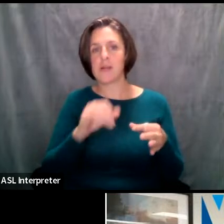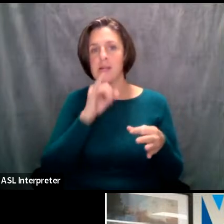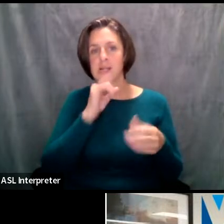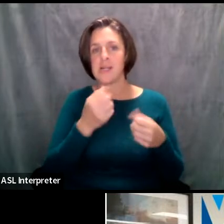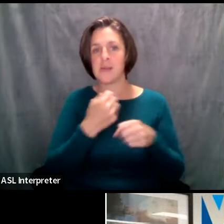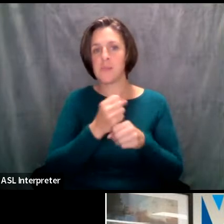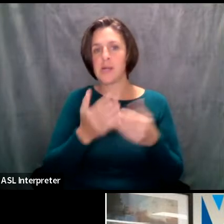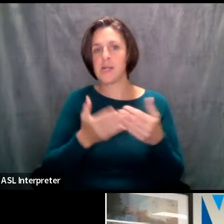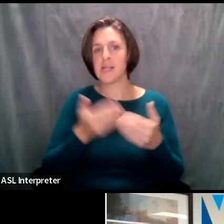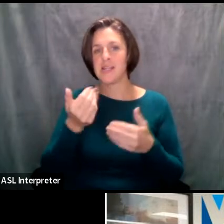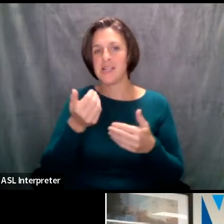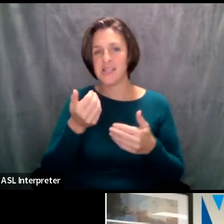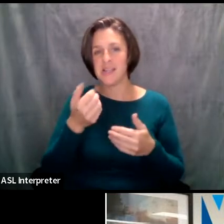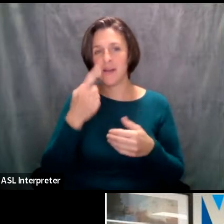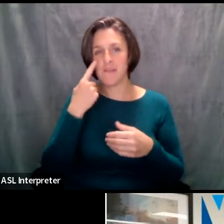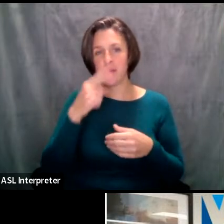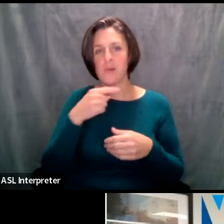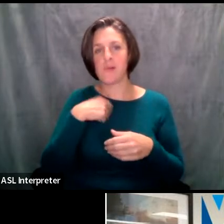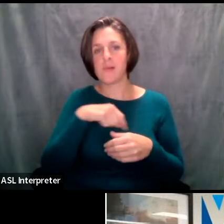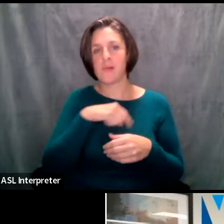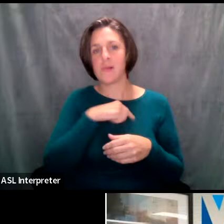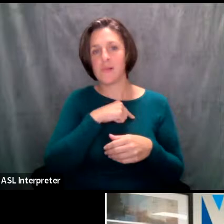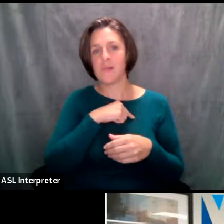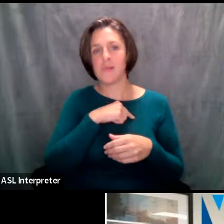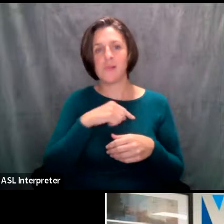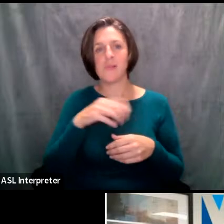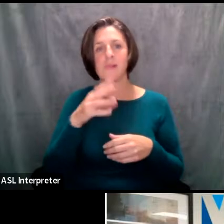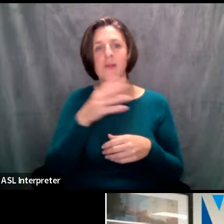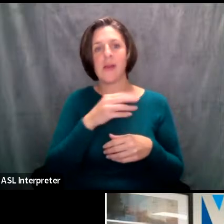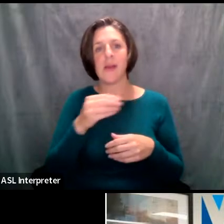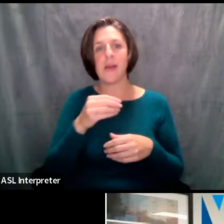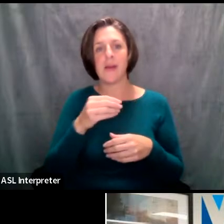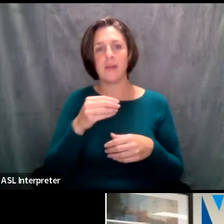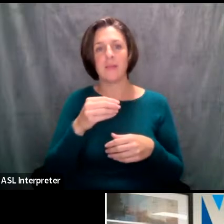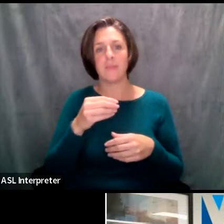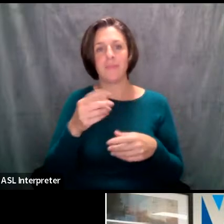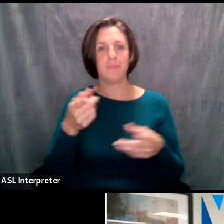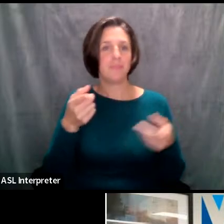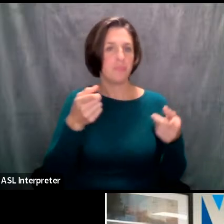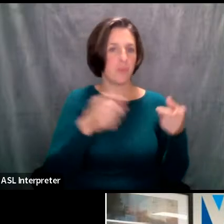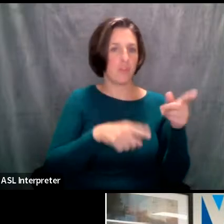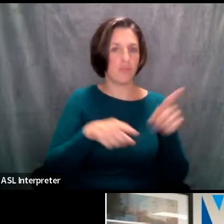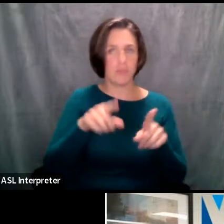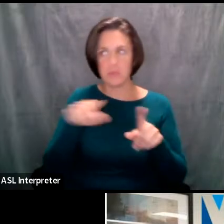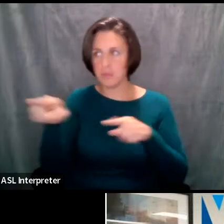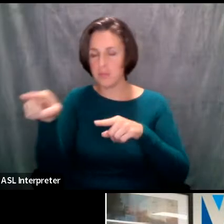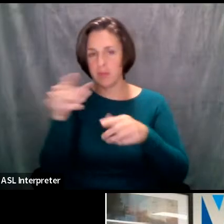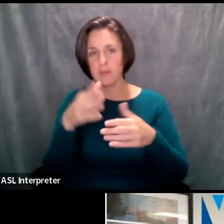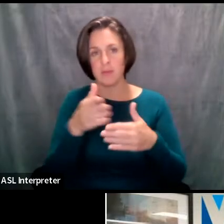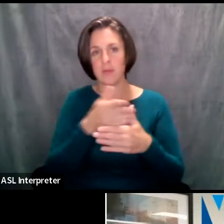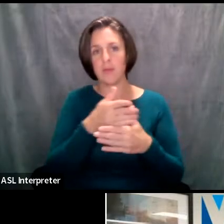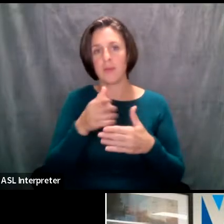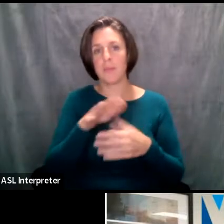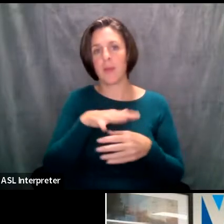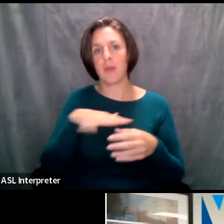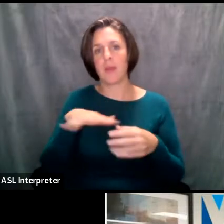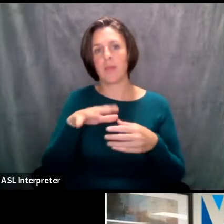for us, and that there's consensus among the stakeholders. Yeah. Okay,